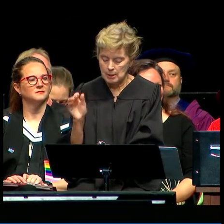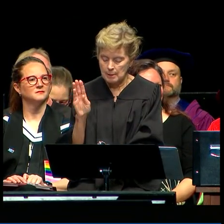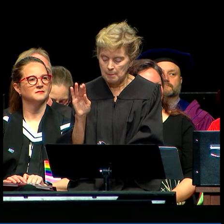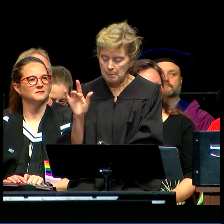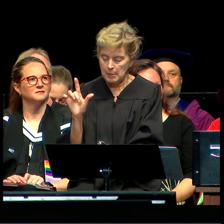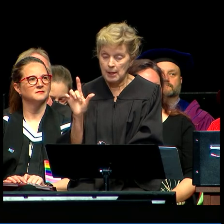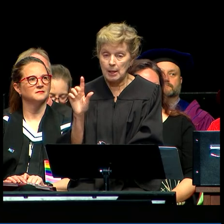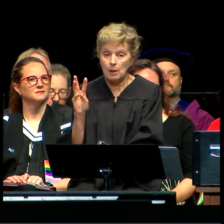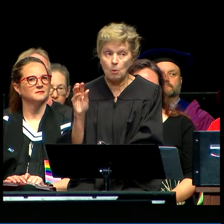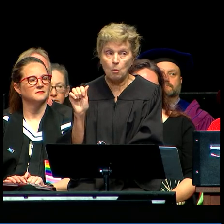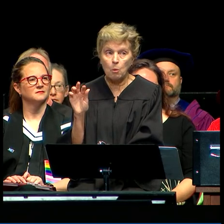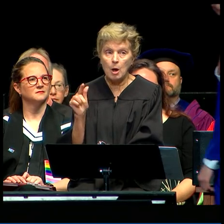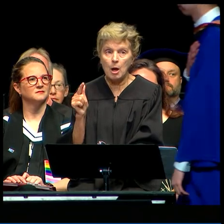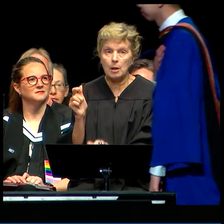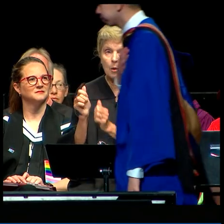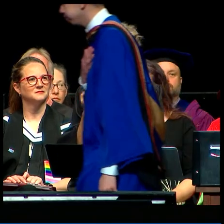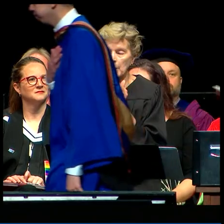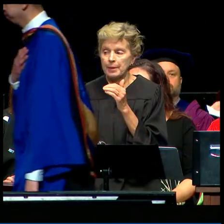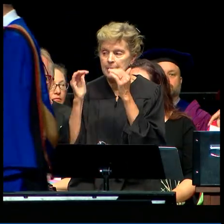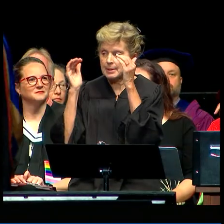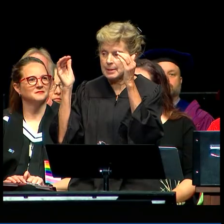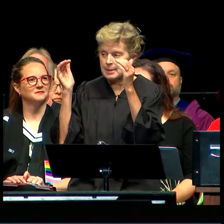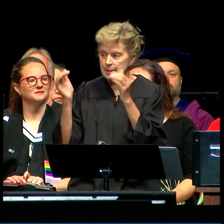Bill Wang, with distinction.